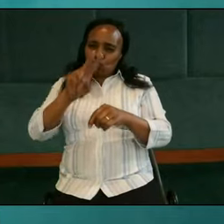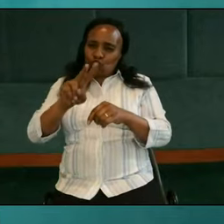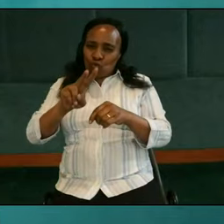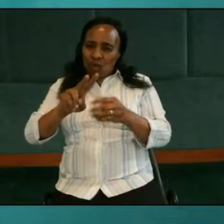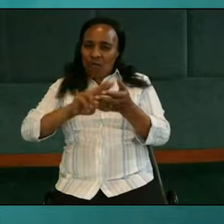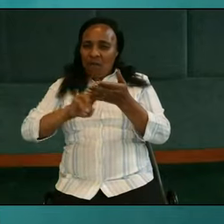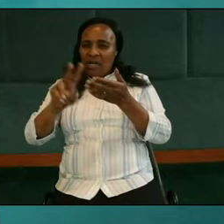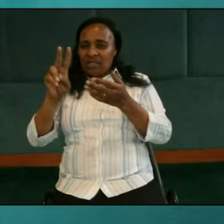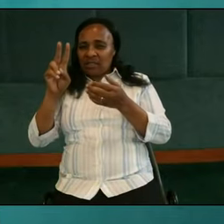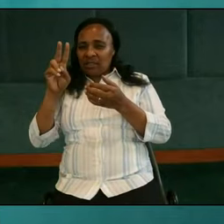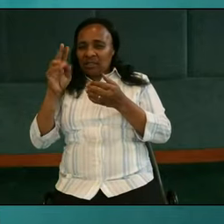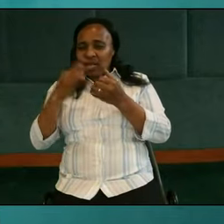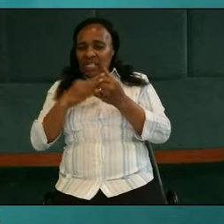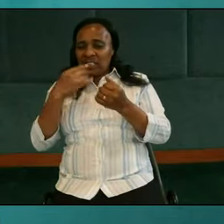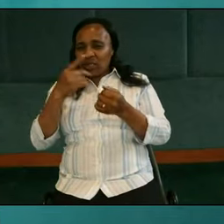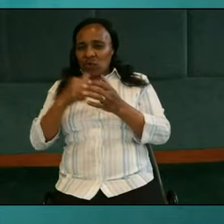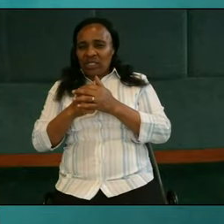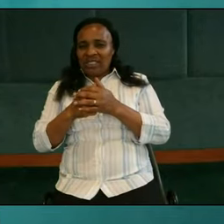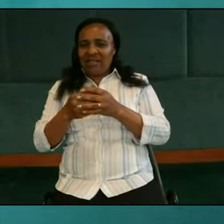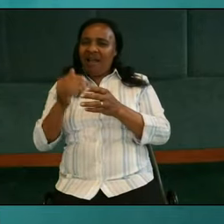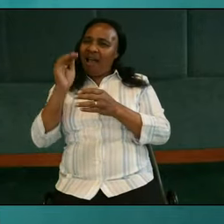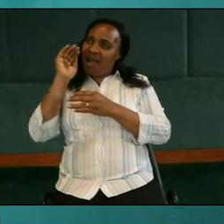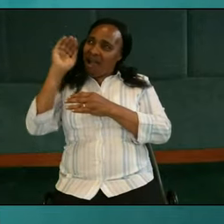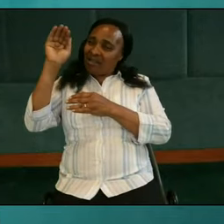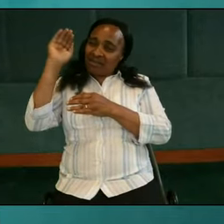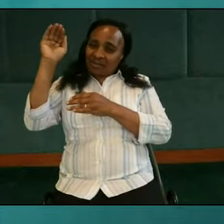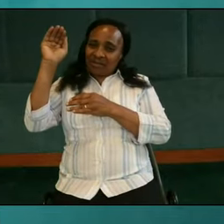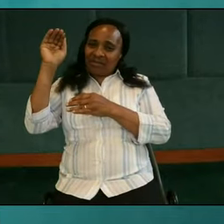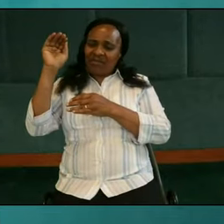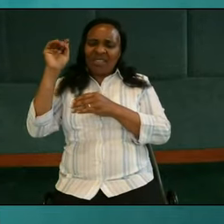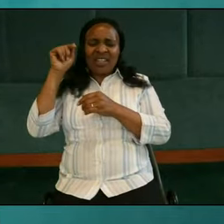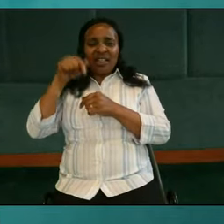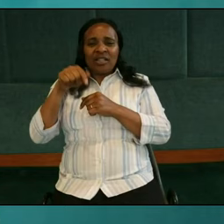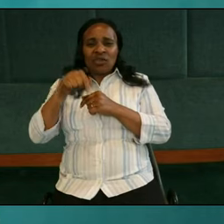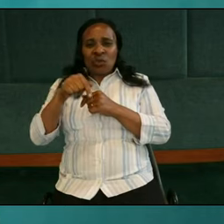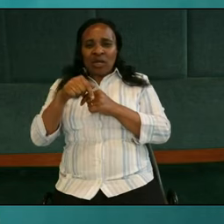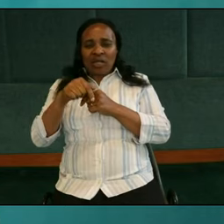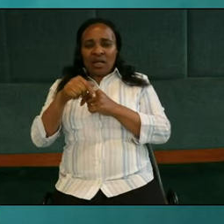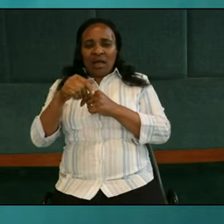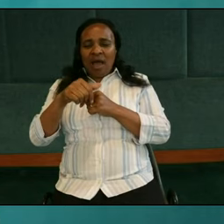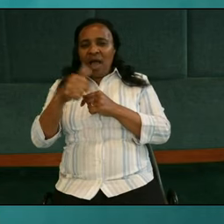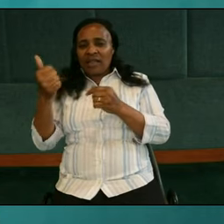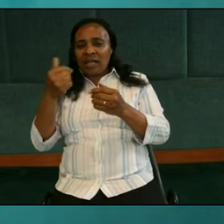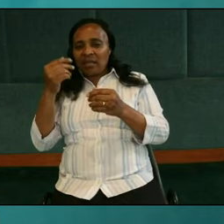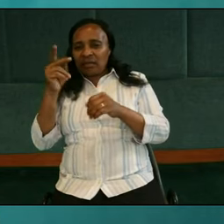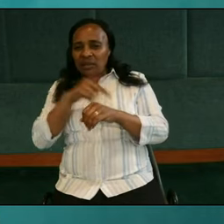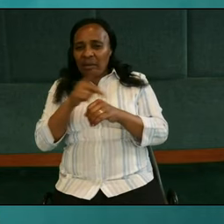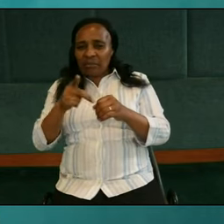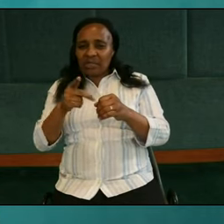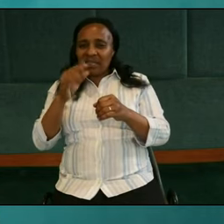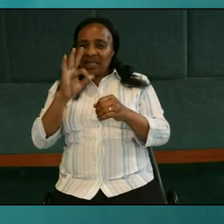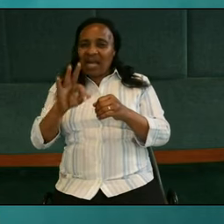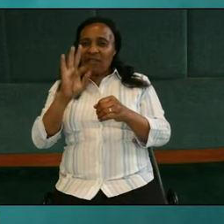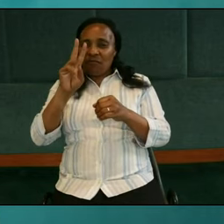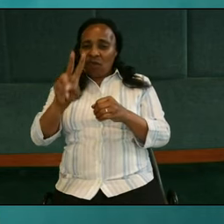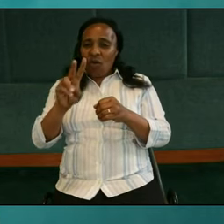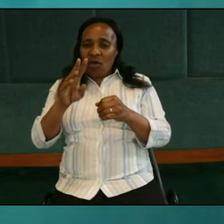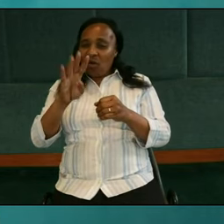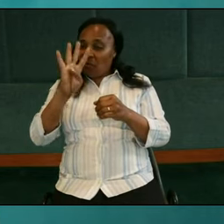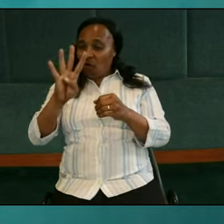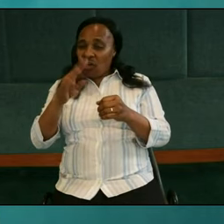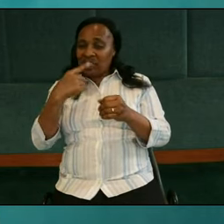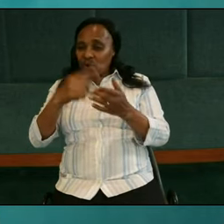is saying, ask me. There's this other psalm that says, Psalms 34, test the